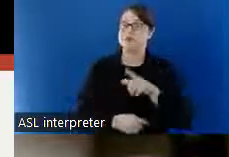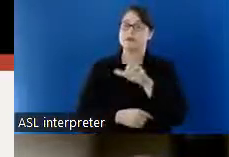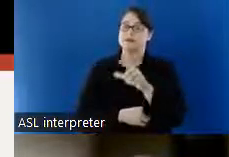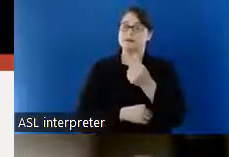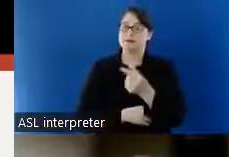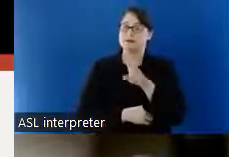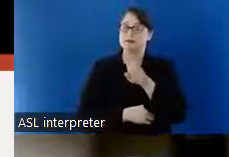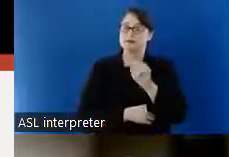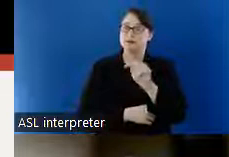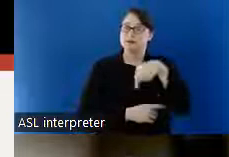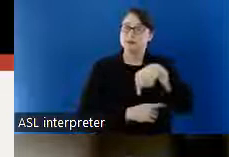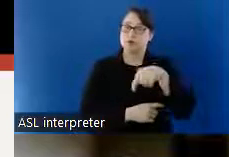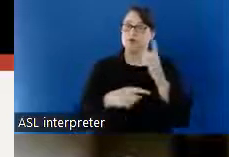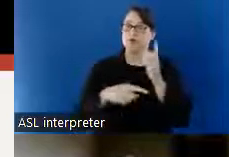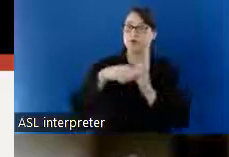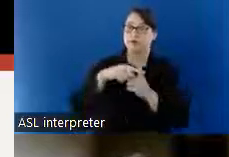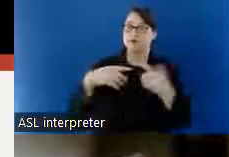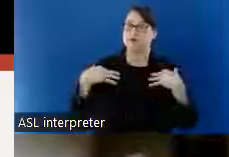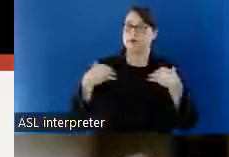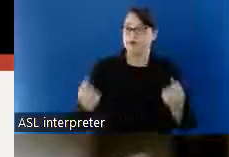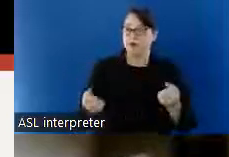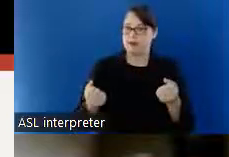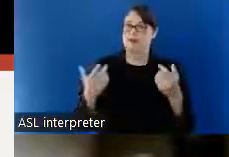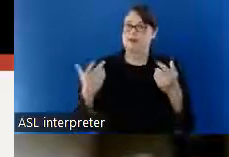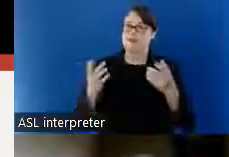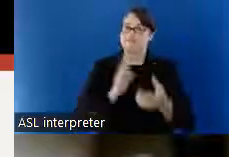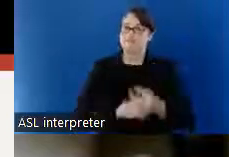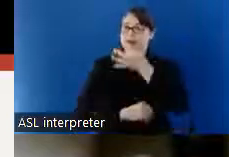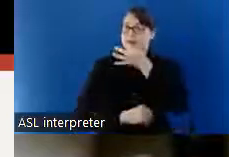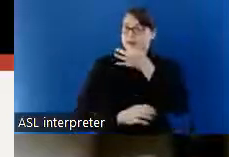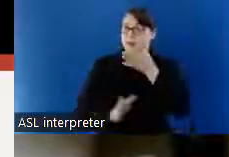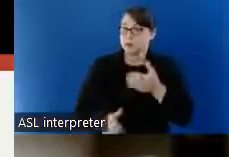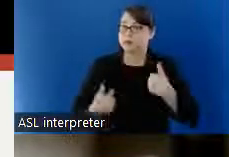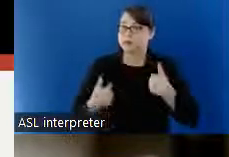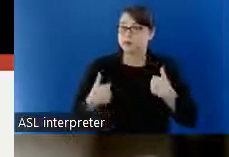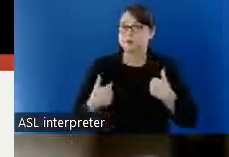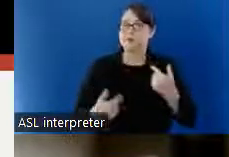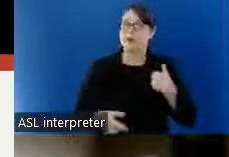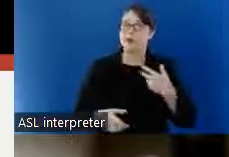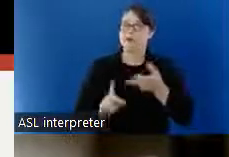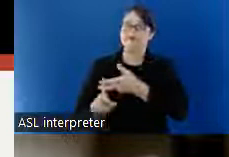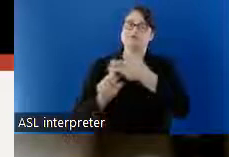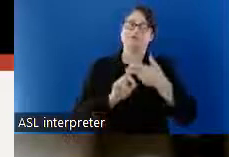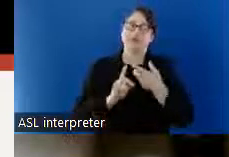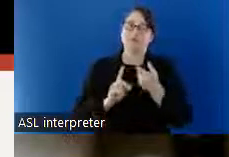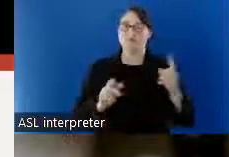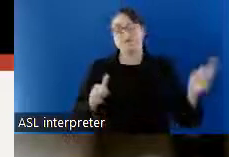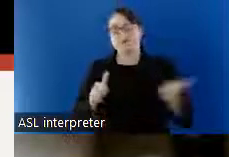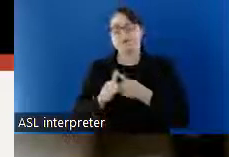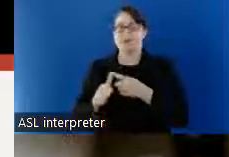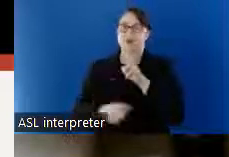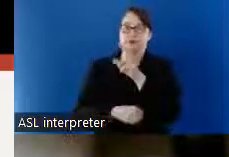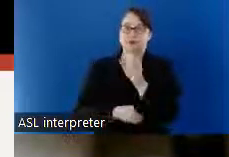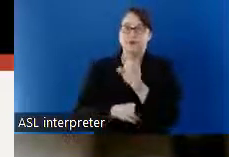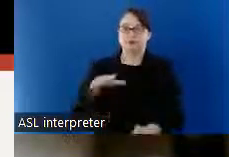health expert, subject matter expert, and I was pulled into this response from the get-go, from the very first case we had in the United States in